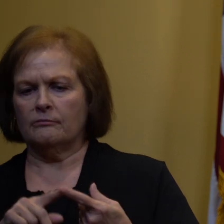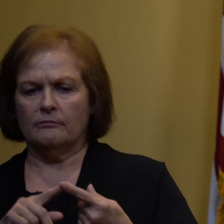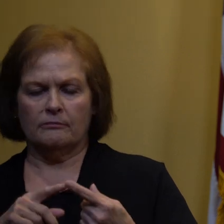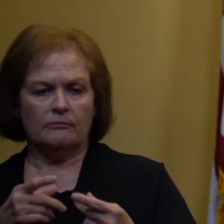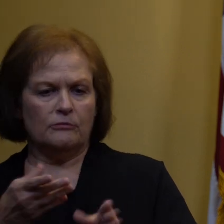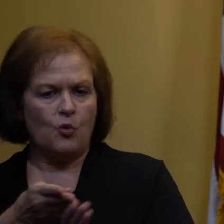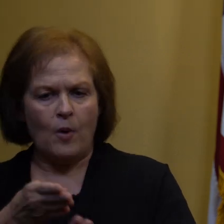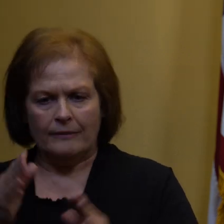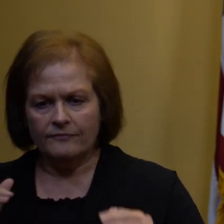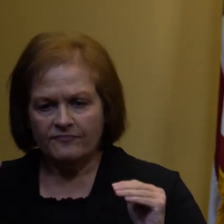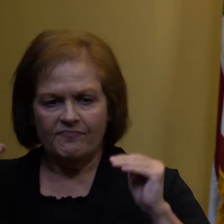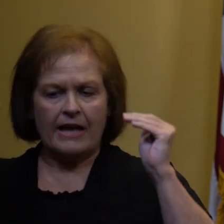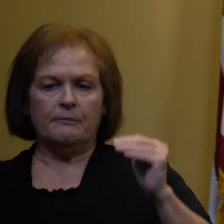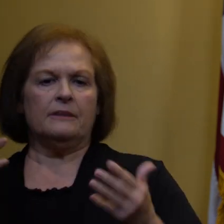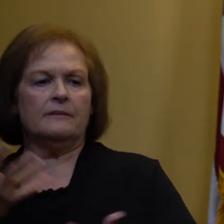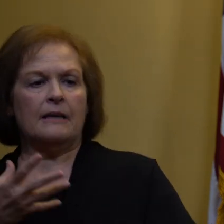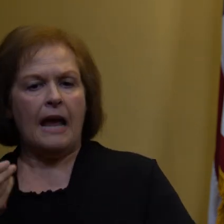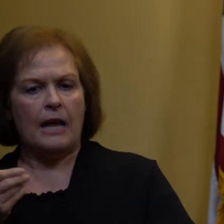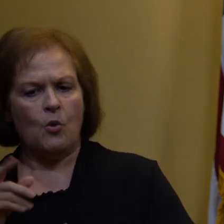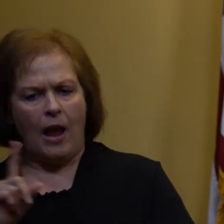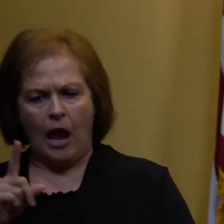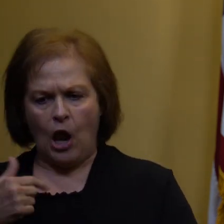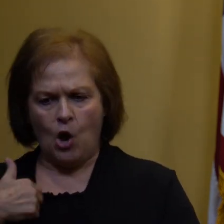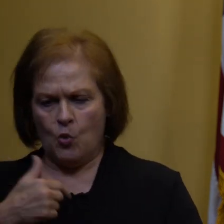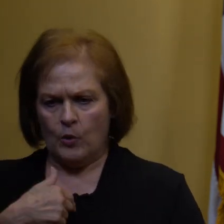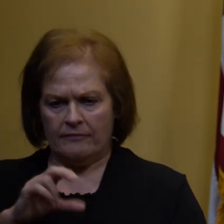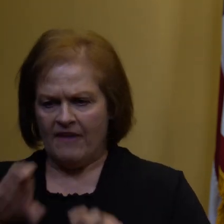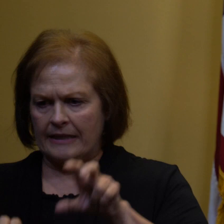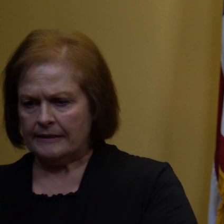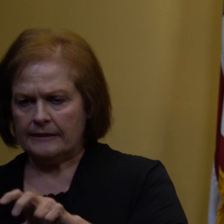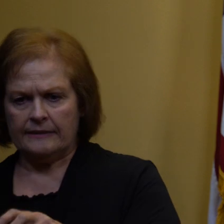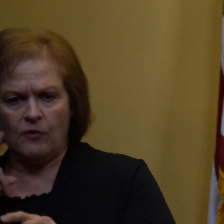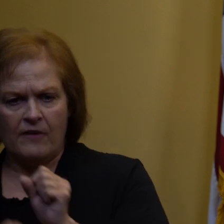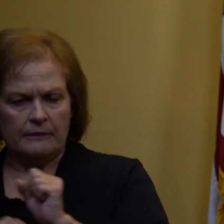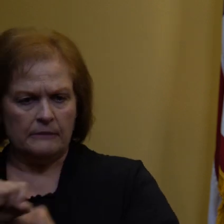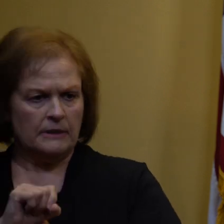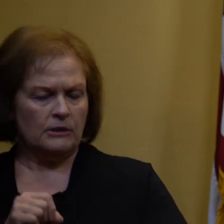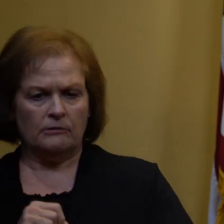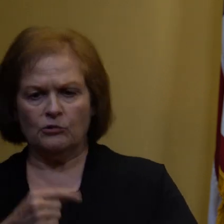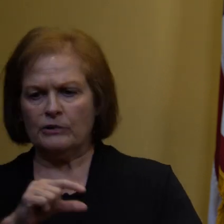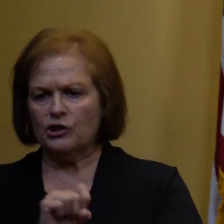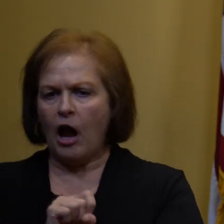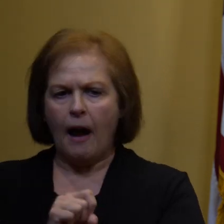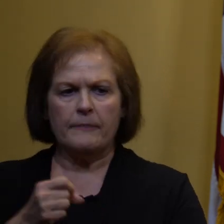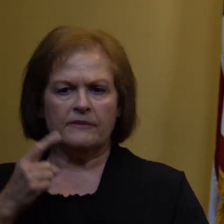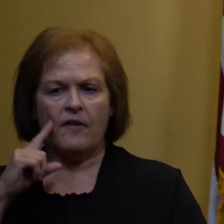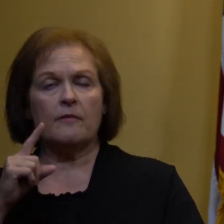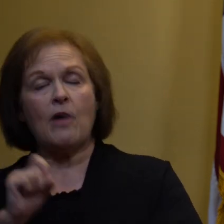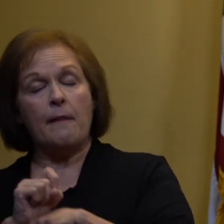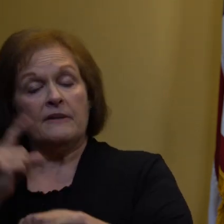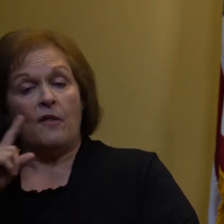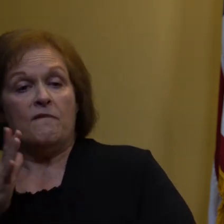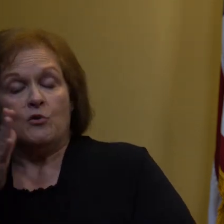course, along the lines of where we're making investments on infrastructure, green jobs in our city. We say jobs of the future, but